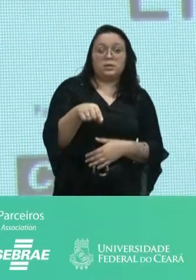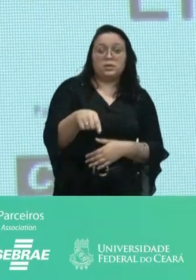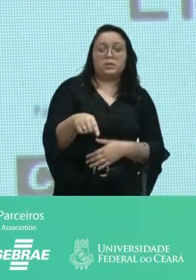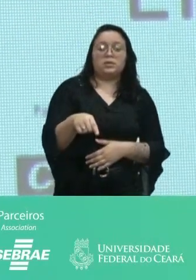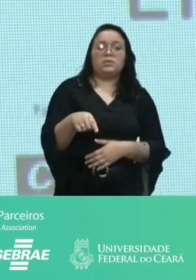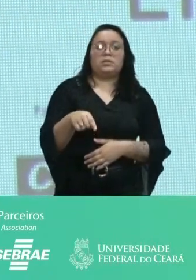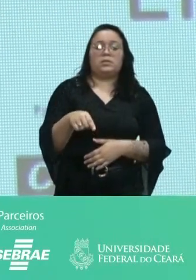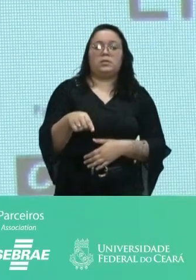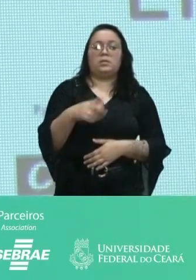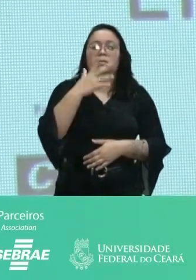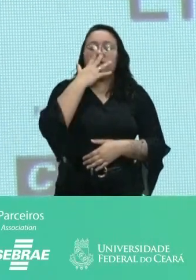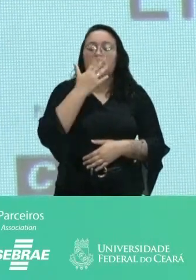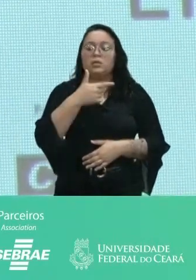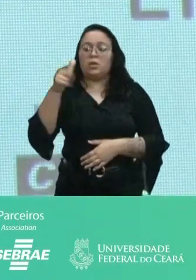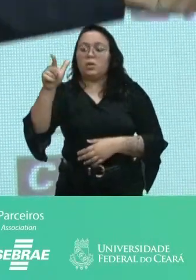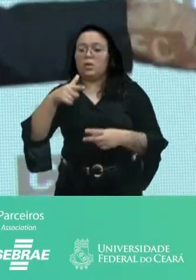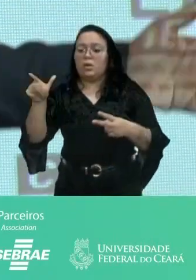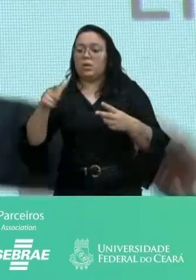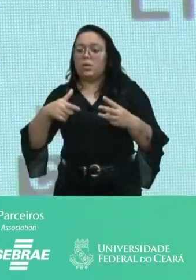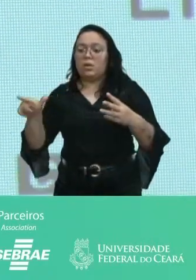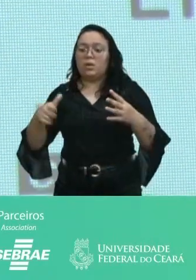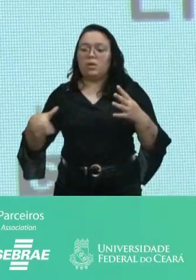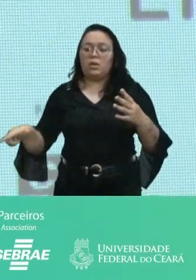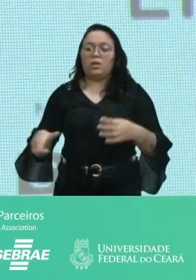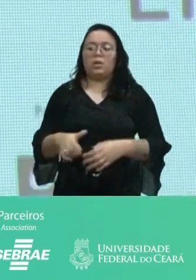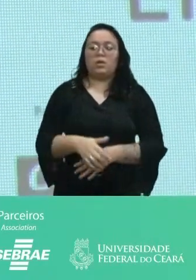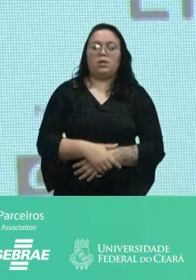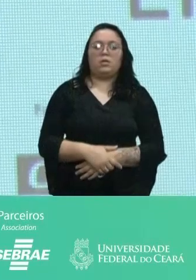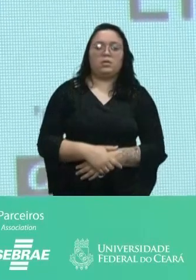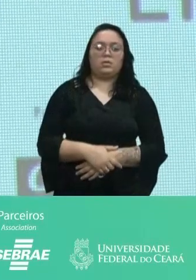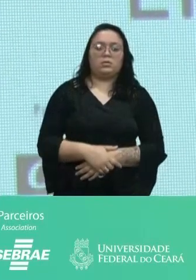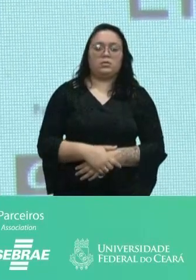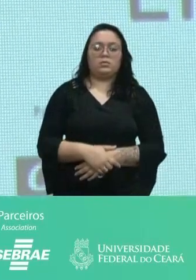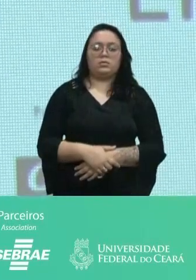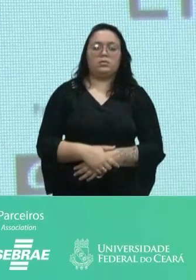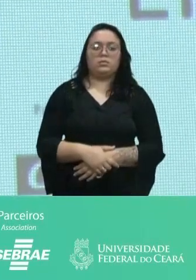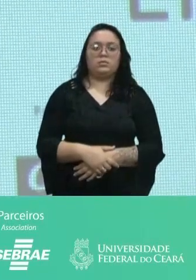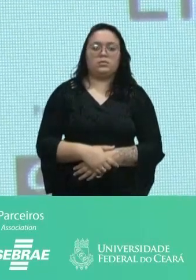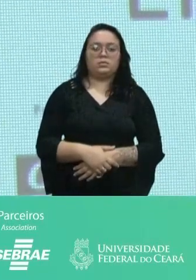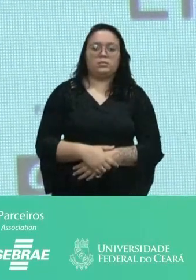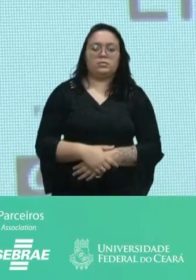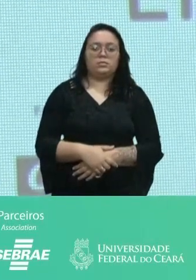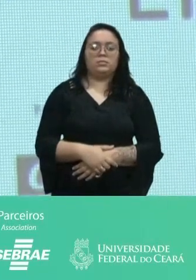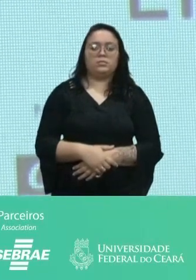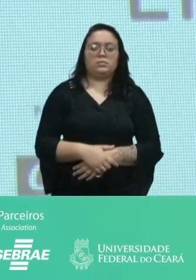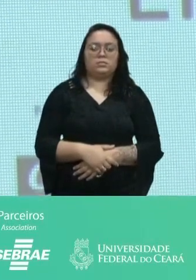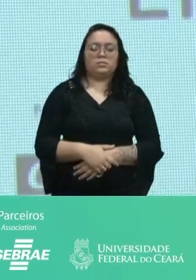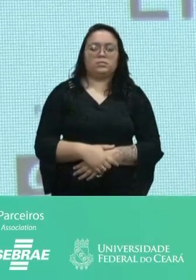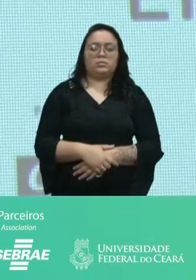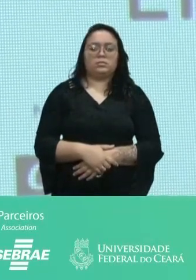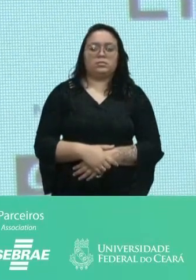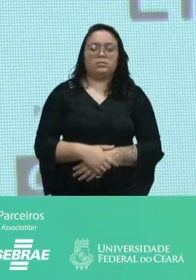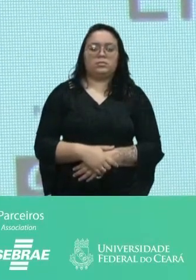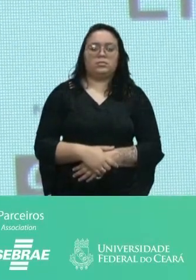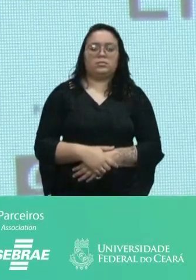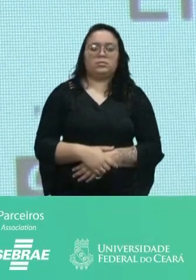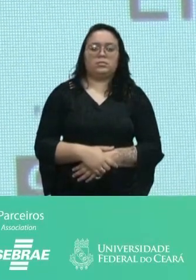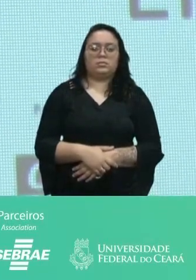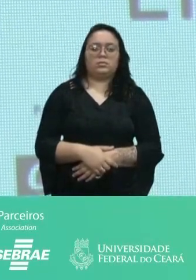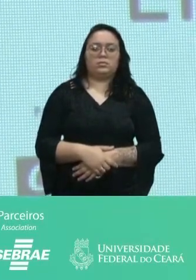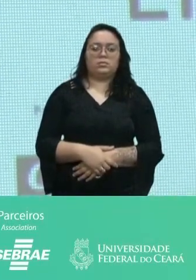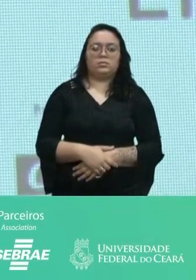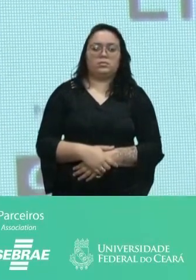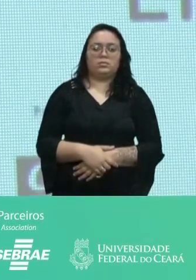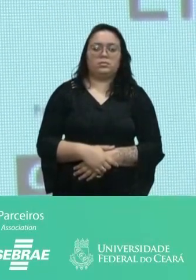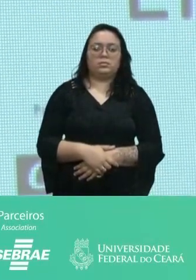considered CO2, mas tem outros efeitos in this way que eu acredito que são piores do que